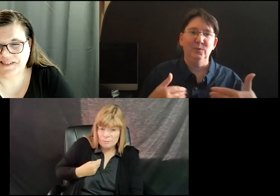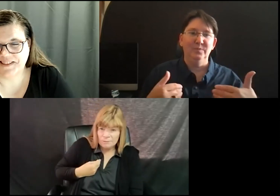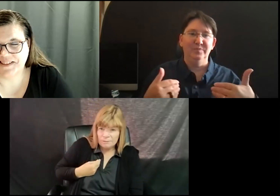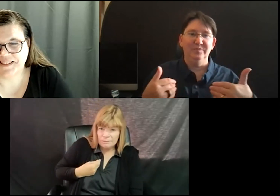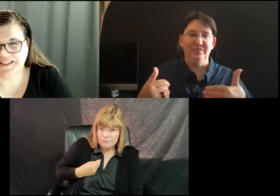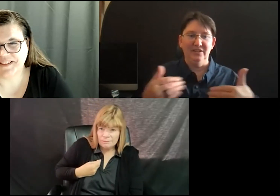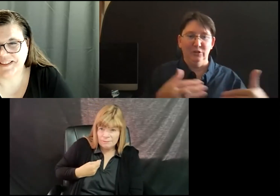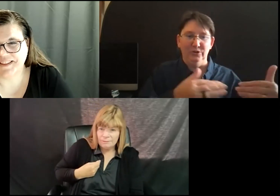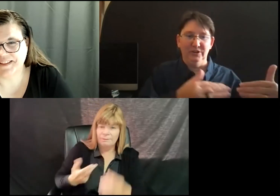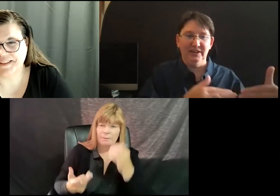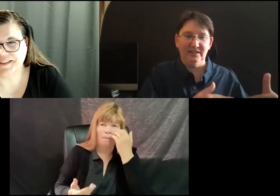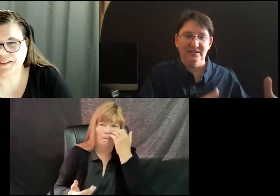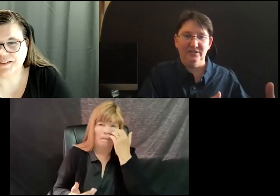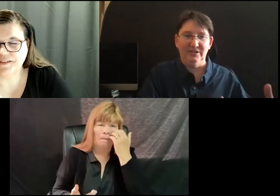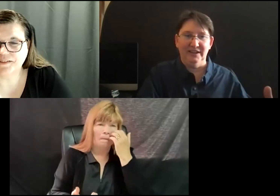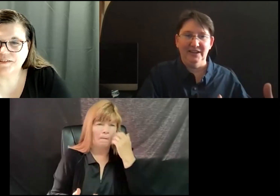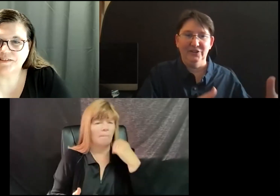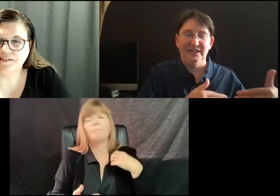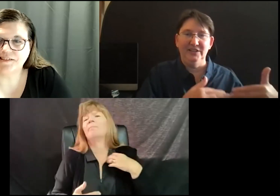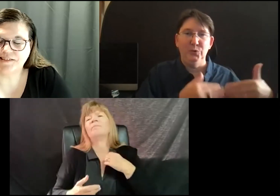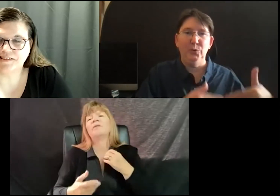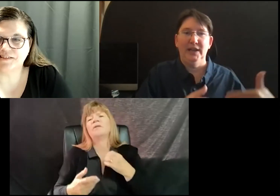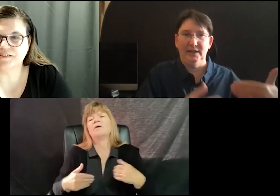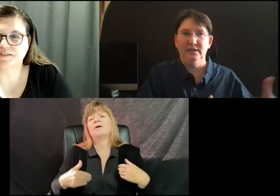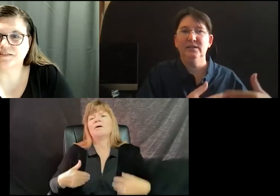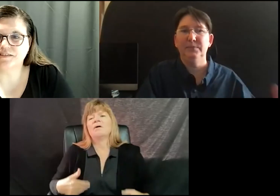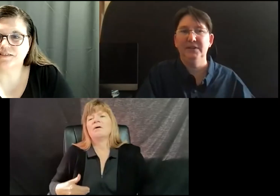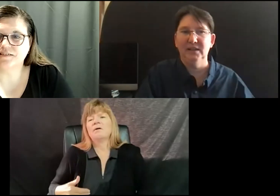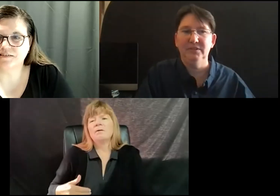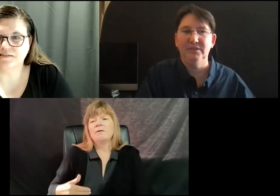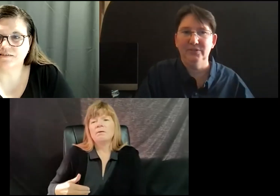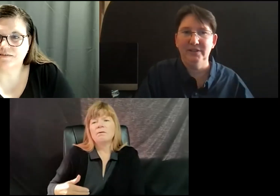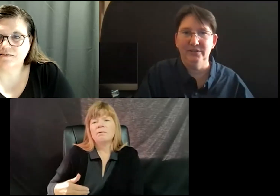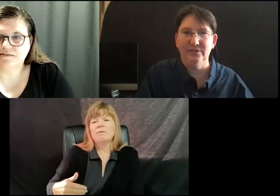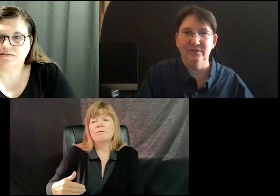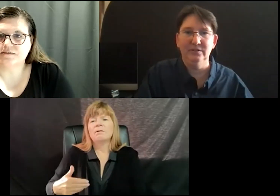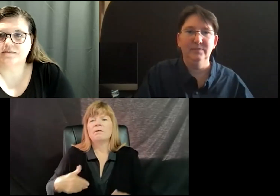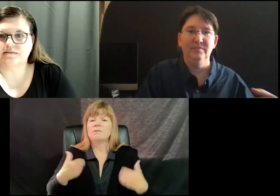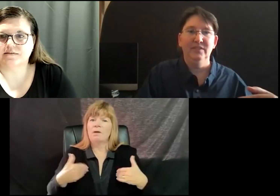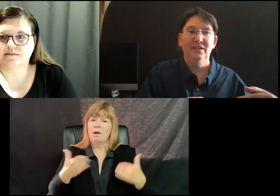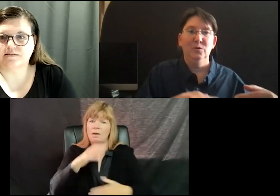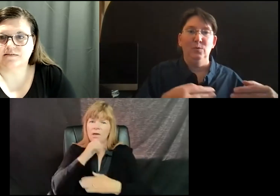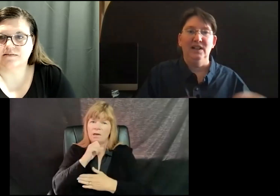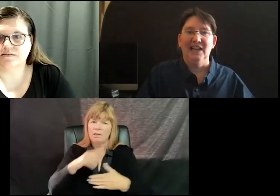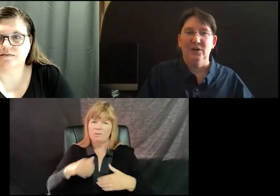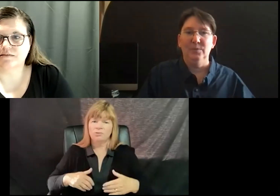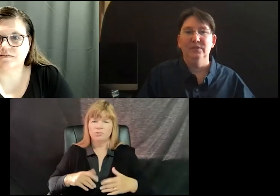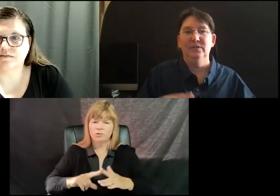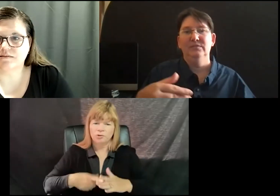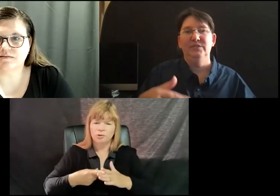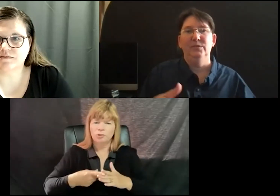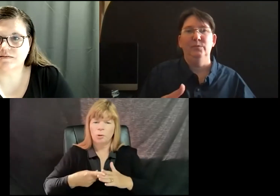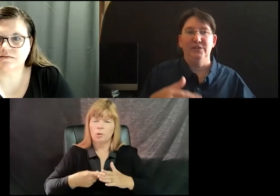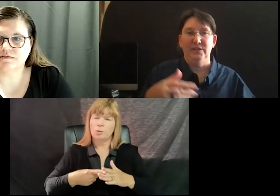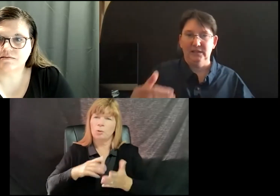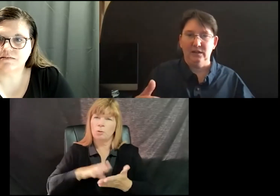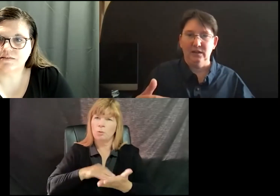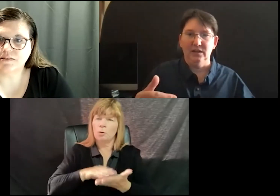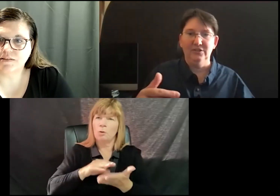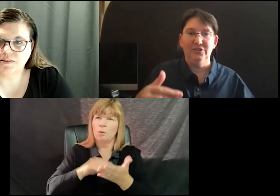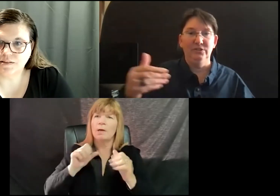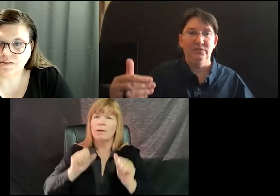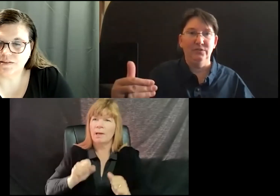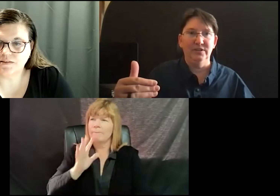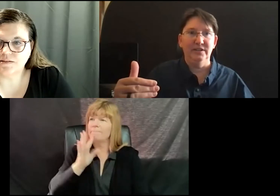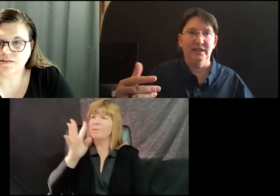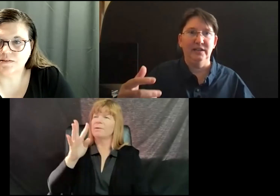So learning at a younger age that you can speak up to your teachers will help when you get to